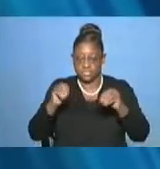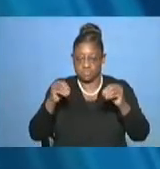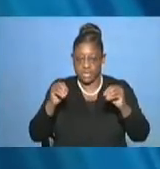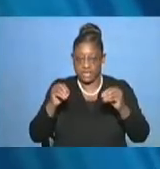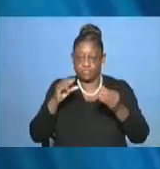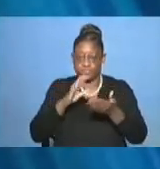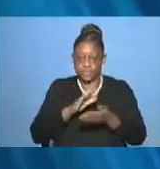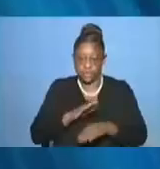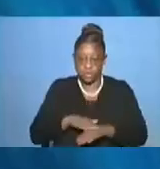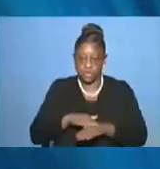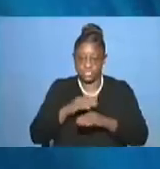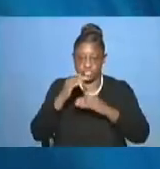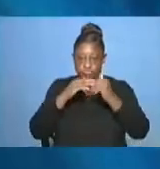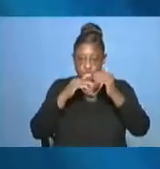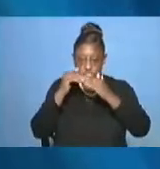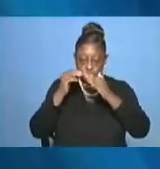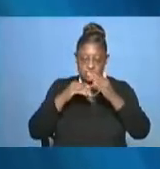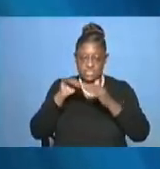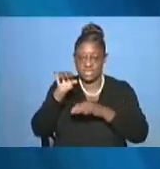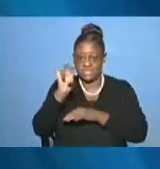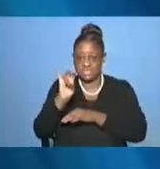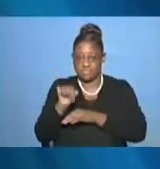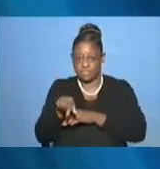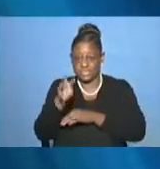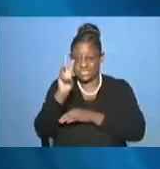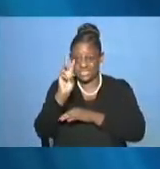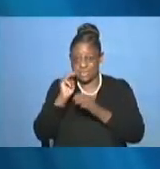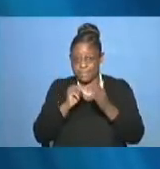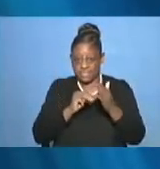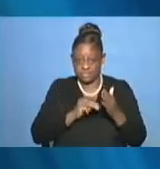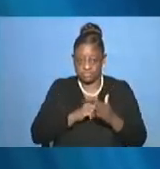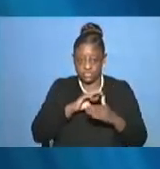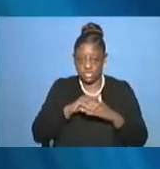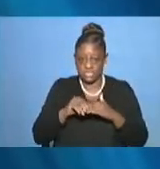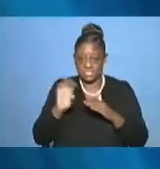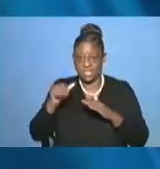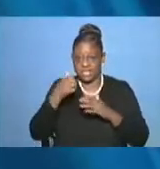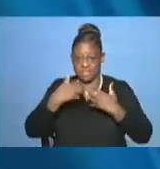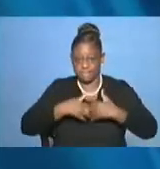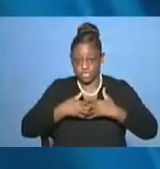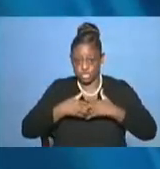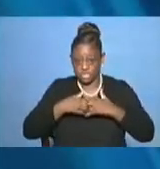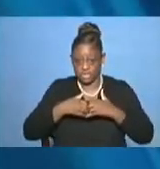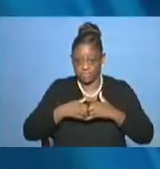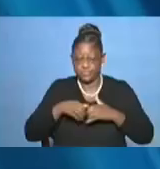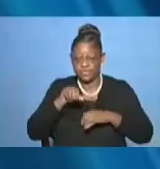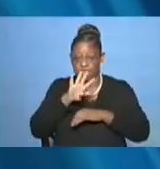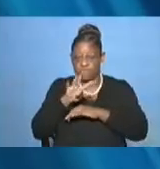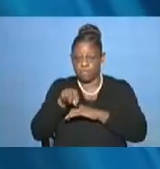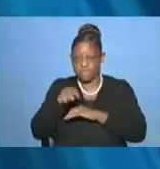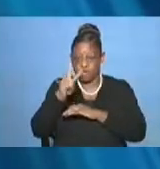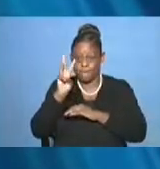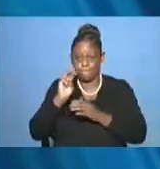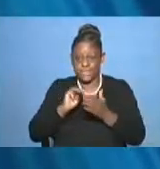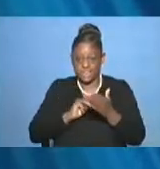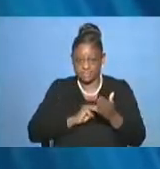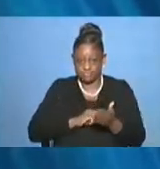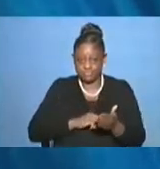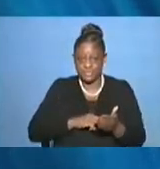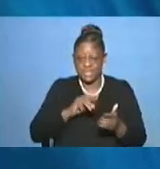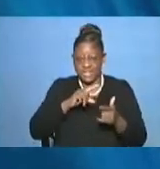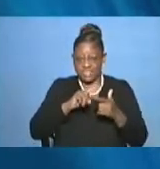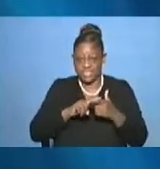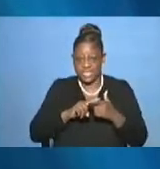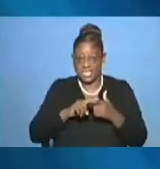on other structures totaling $7.6 million, other machinery and equipment amounting to $4.4 million, and